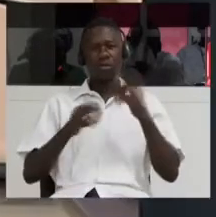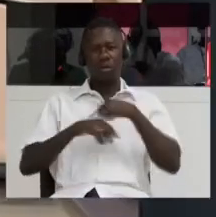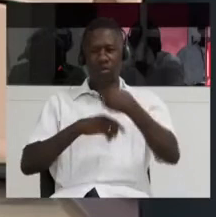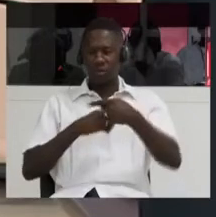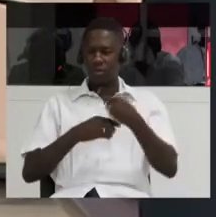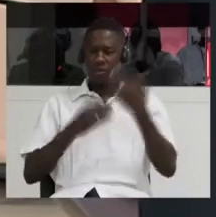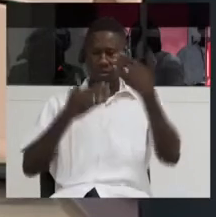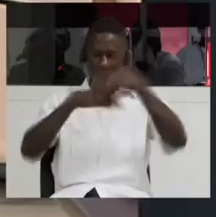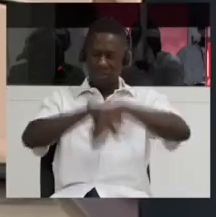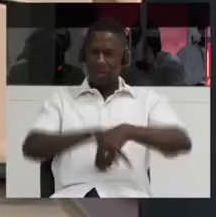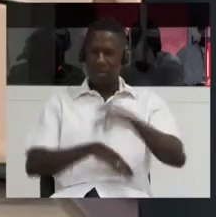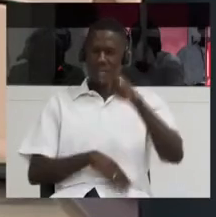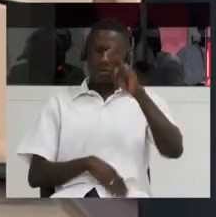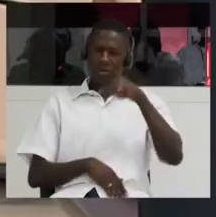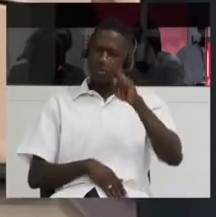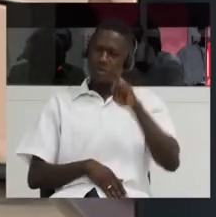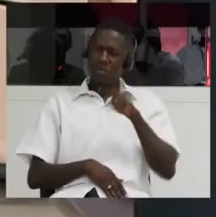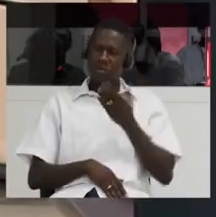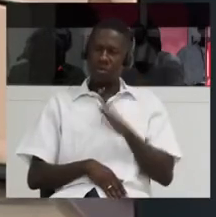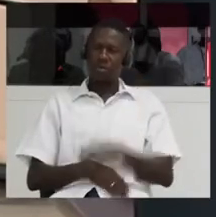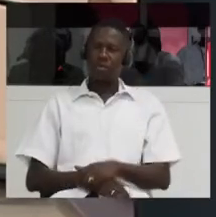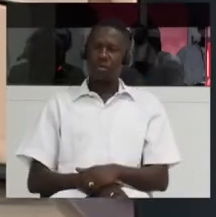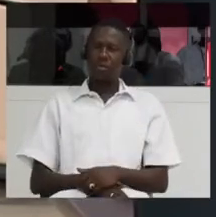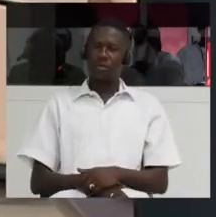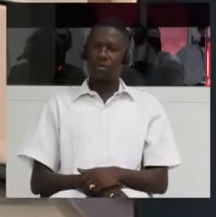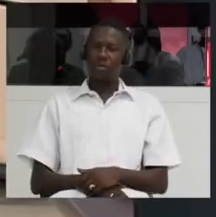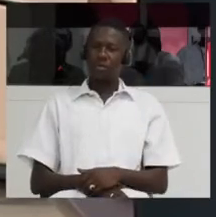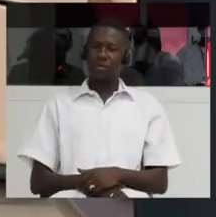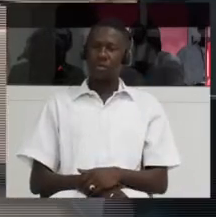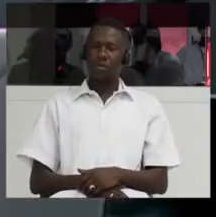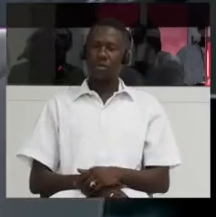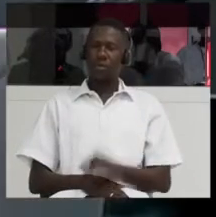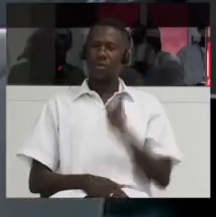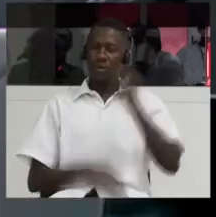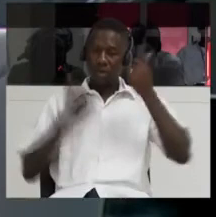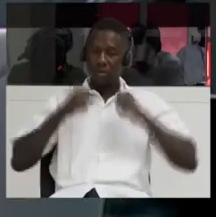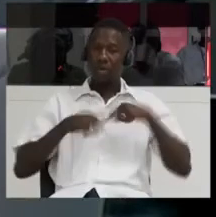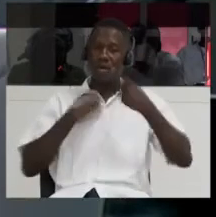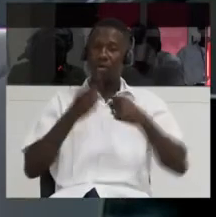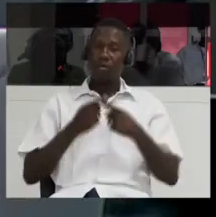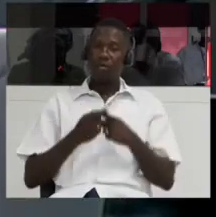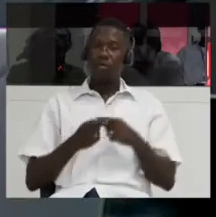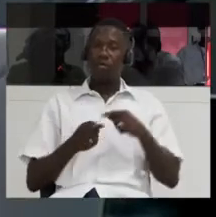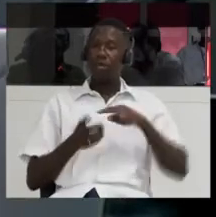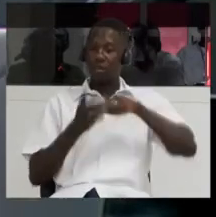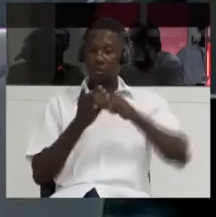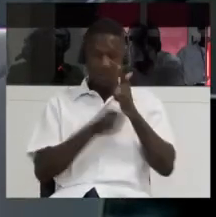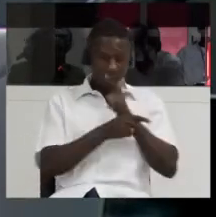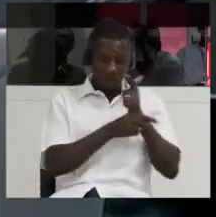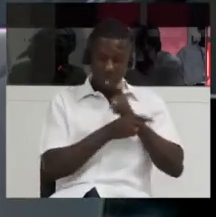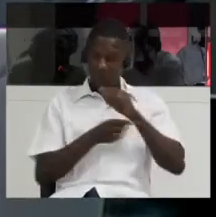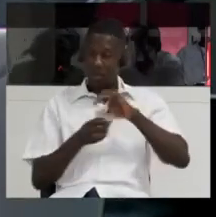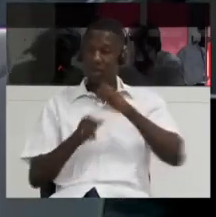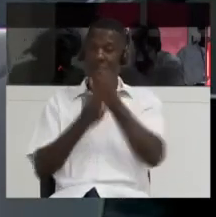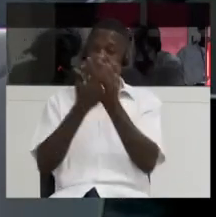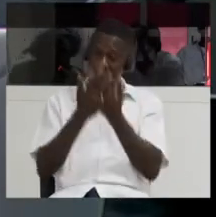Okay, so what happened after the sentries were arrested, chained, and the arrested sentries put